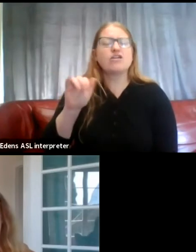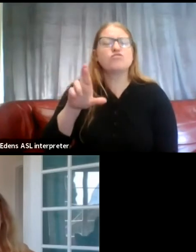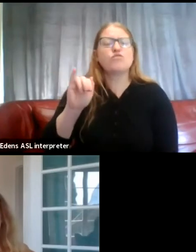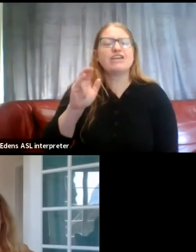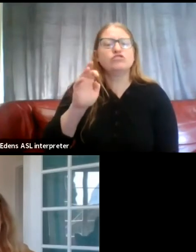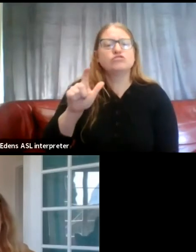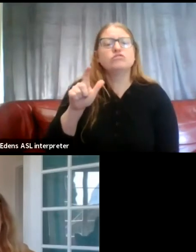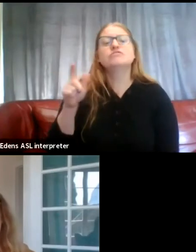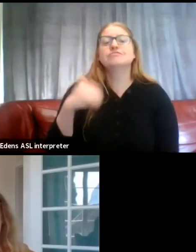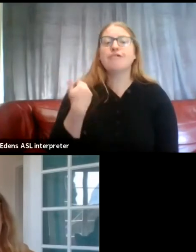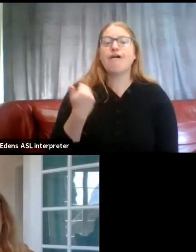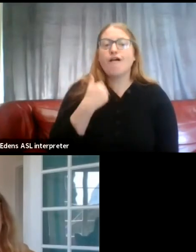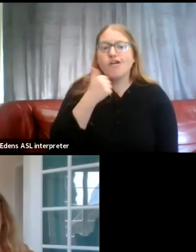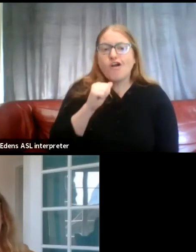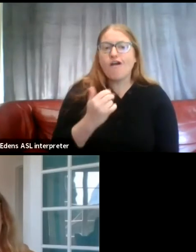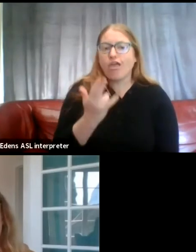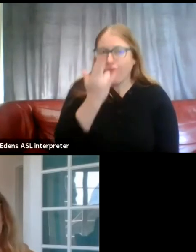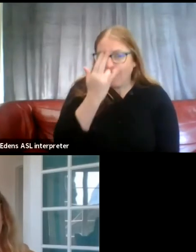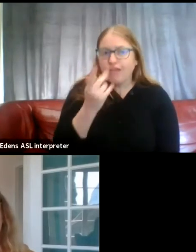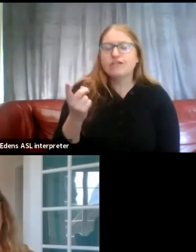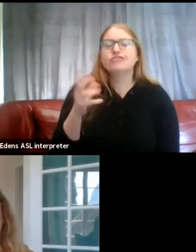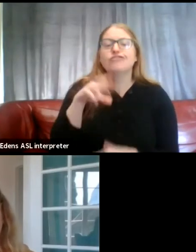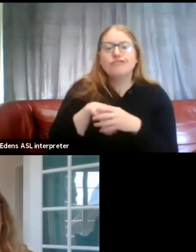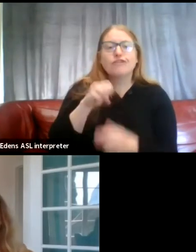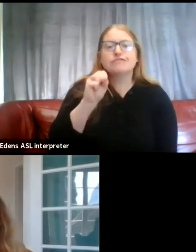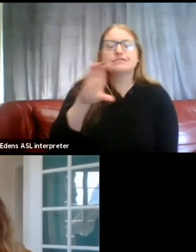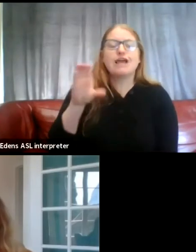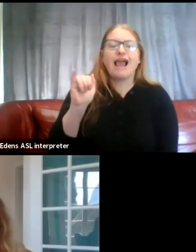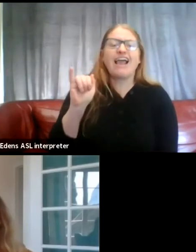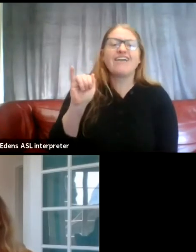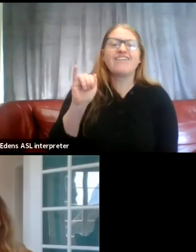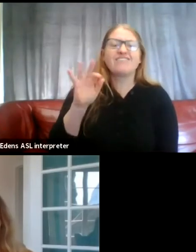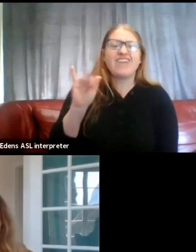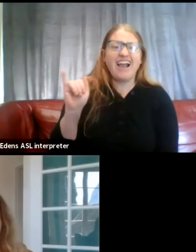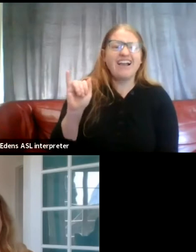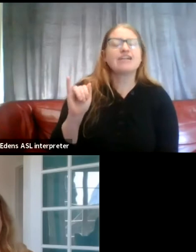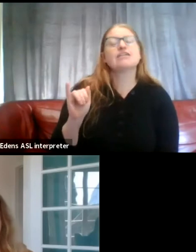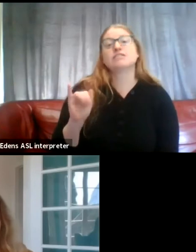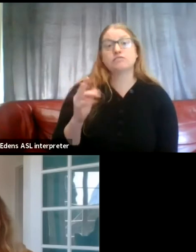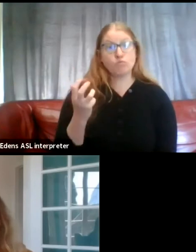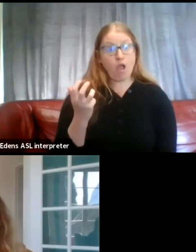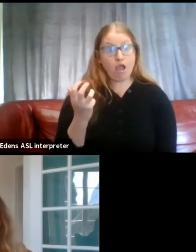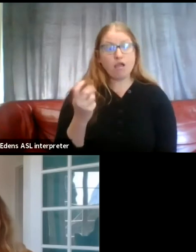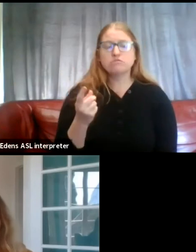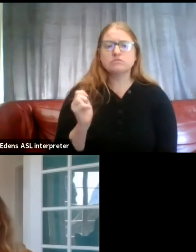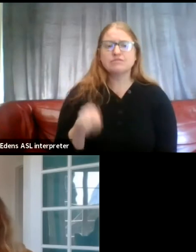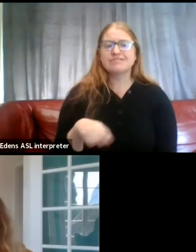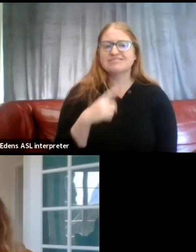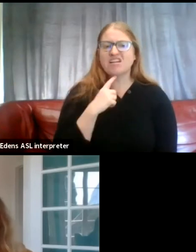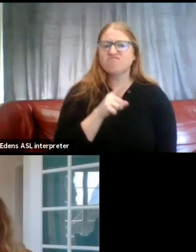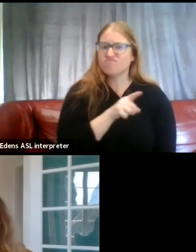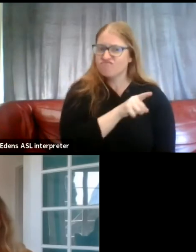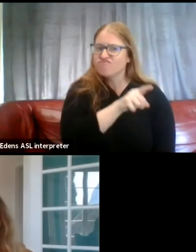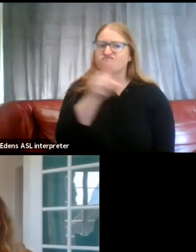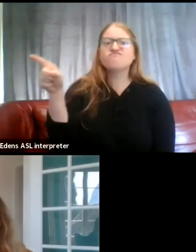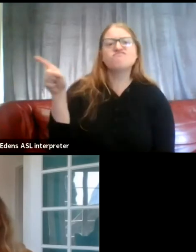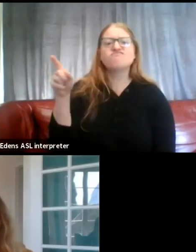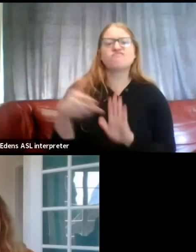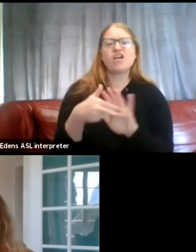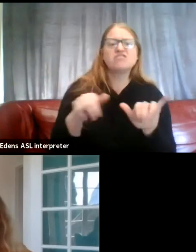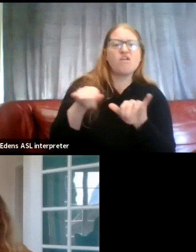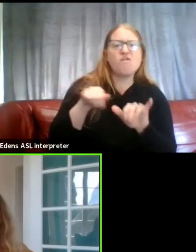young girl who's a nerd, who's into sci-fi. I mean, you could, if you wanted to, you could be like, those are stereotypical things,